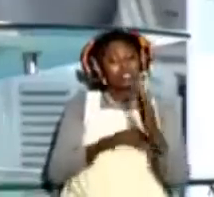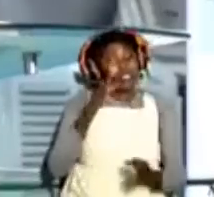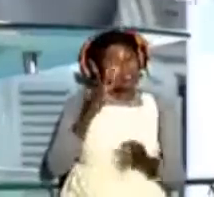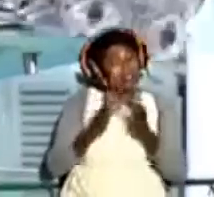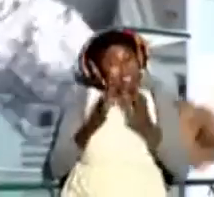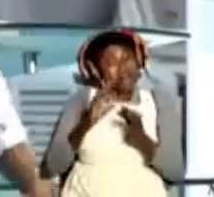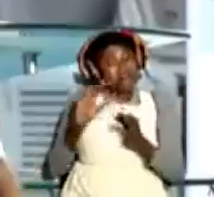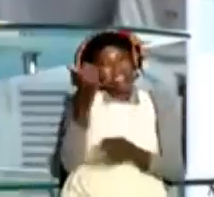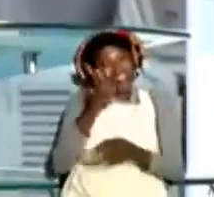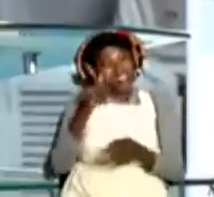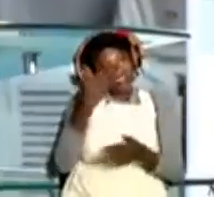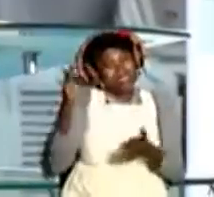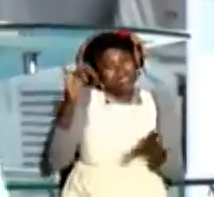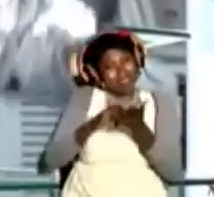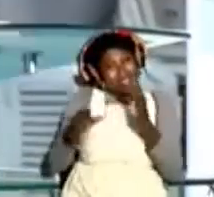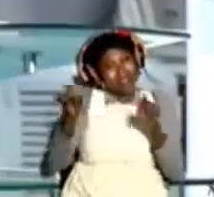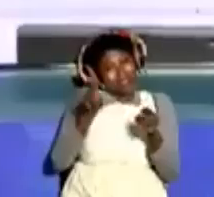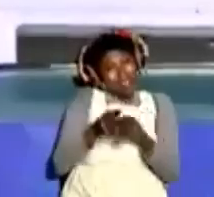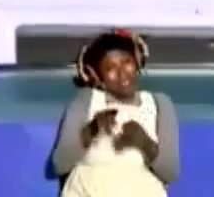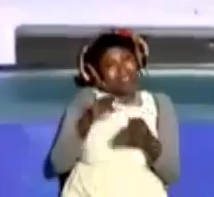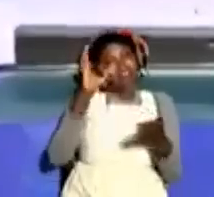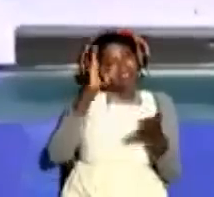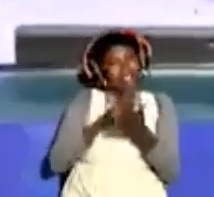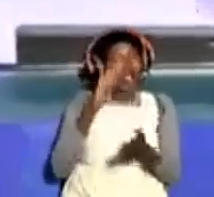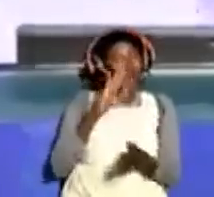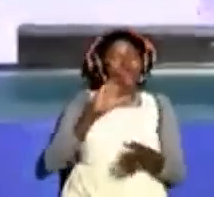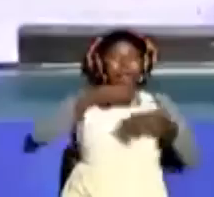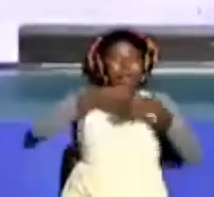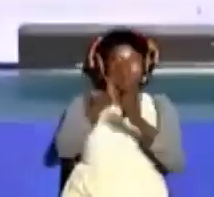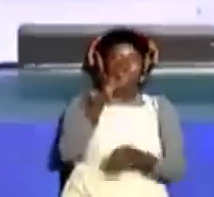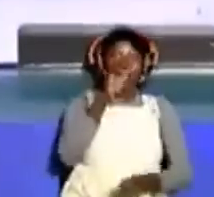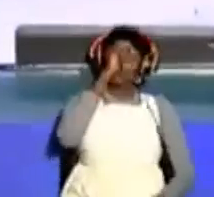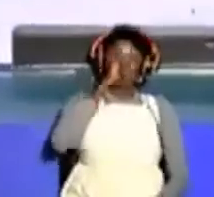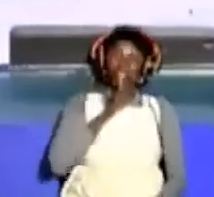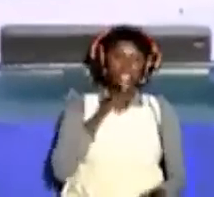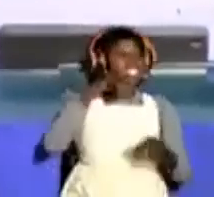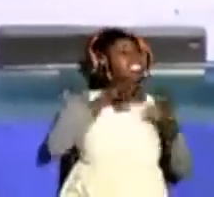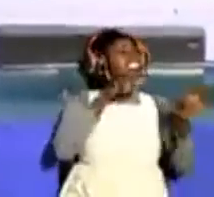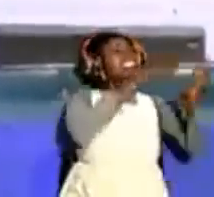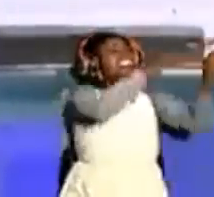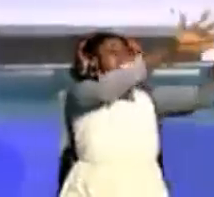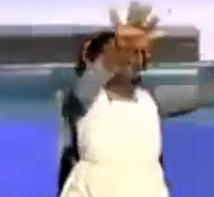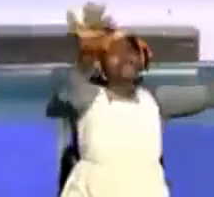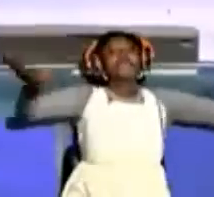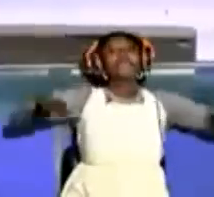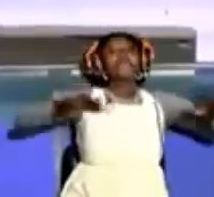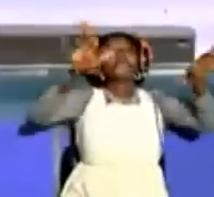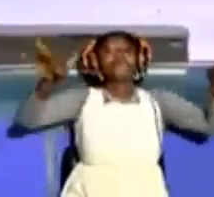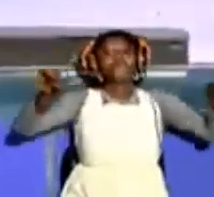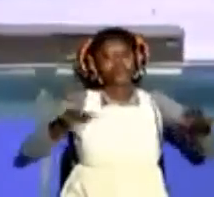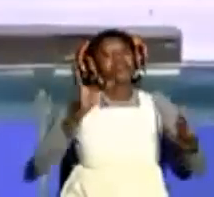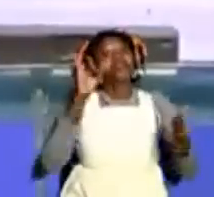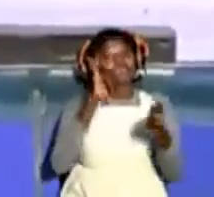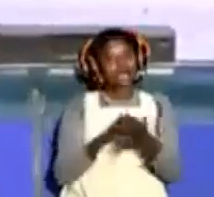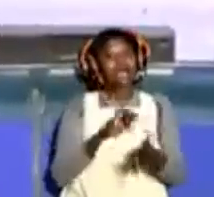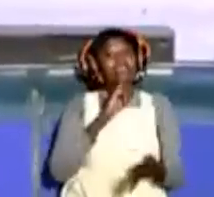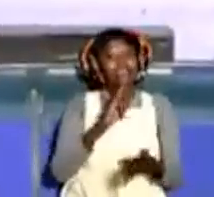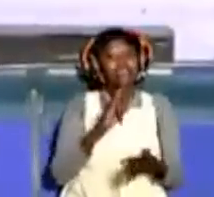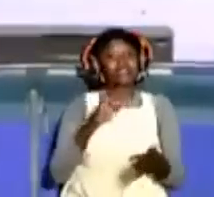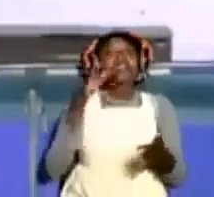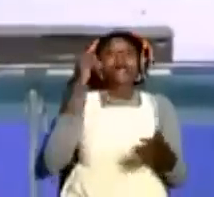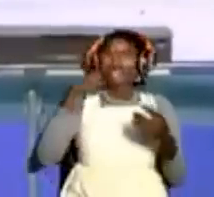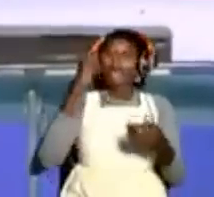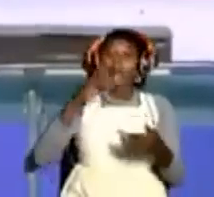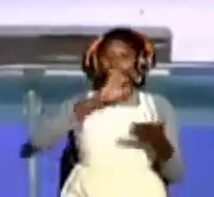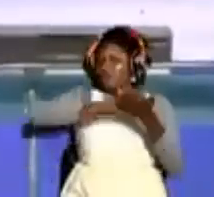If there's anything like that, that will silence you in the midst of men who are supposed to hear you, that thing must go